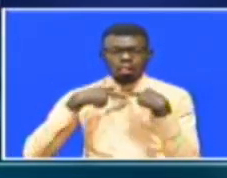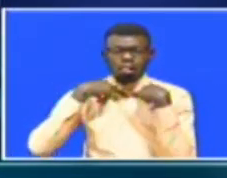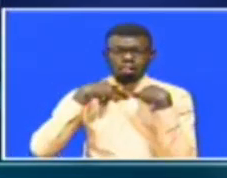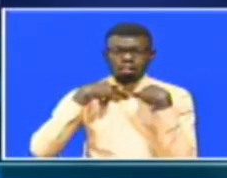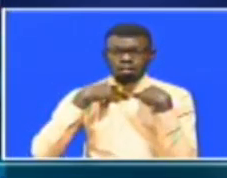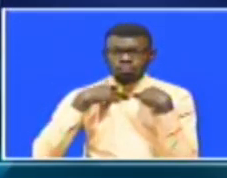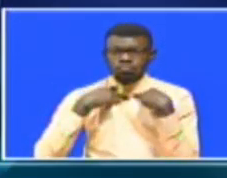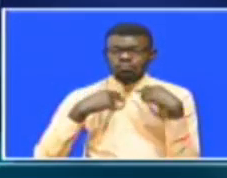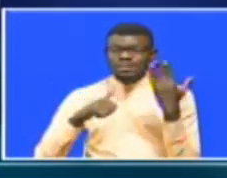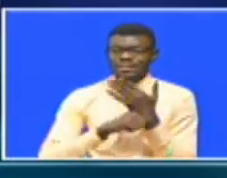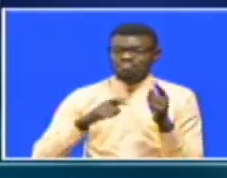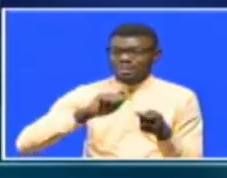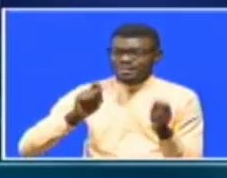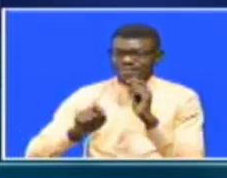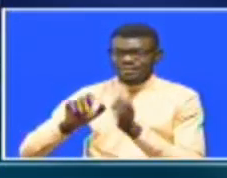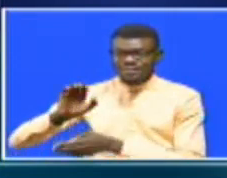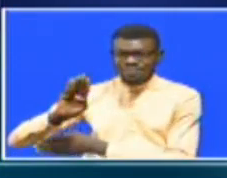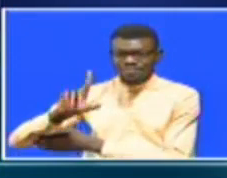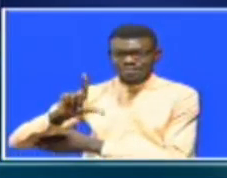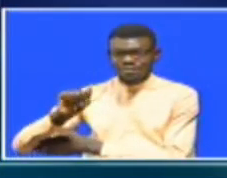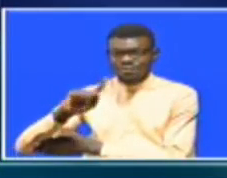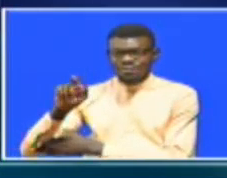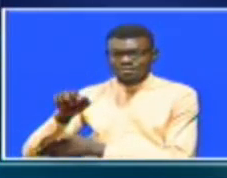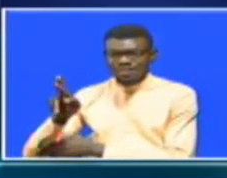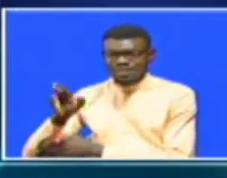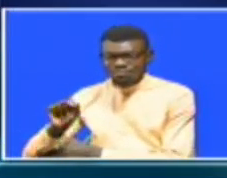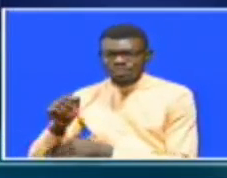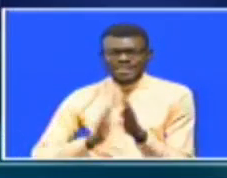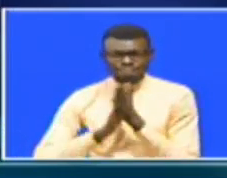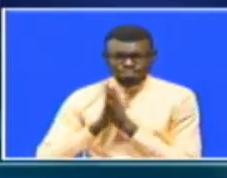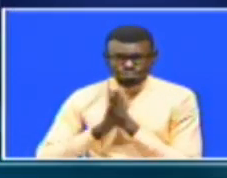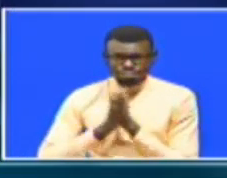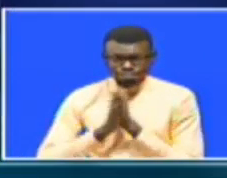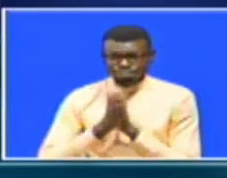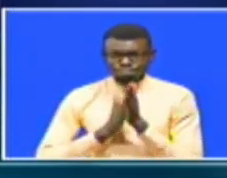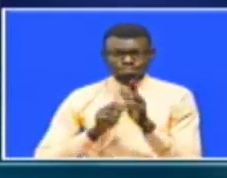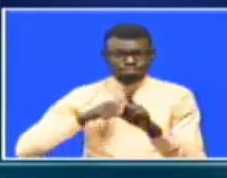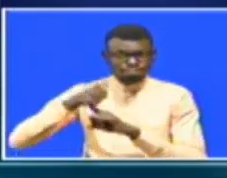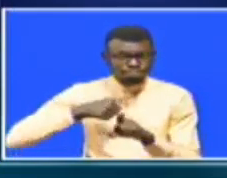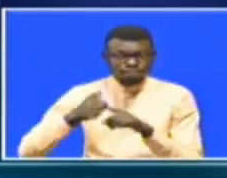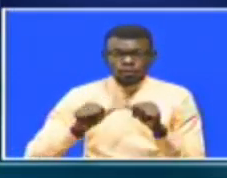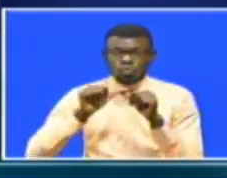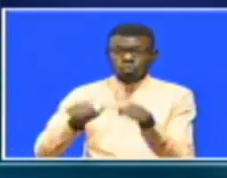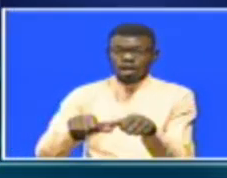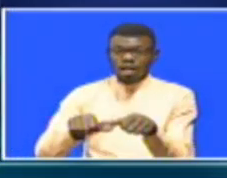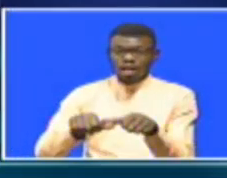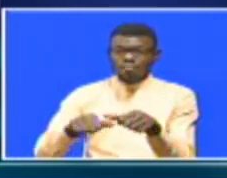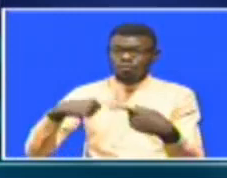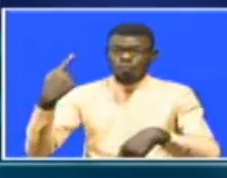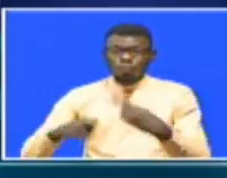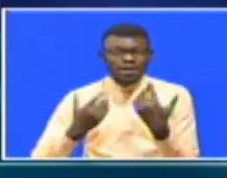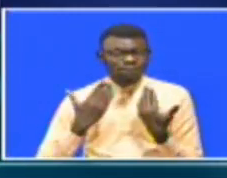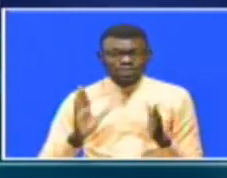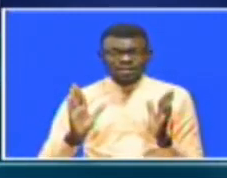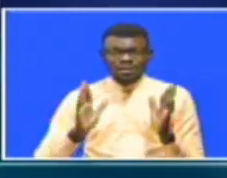has now rebranded to Blazers Hockey Club with the same hunger and dreams, and already bagged a title under the same banner. We have